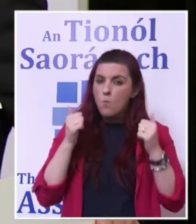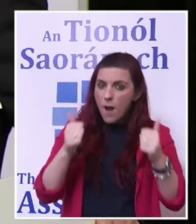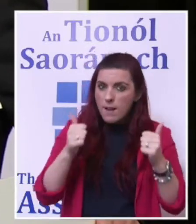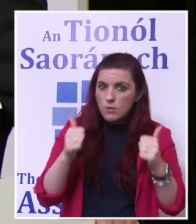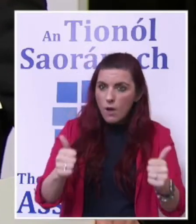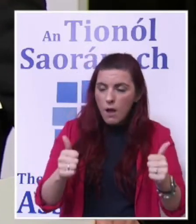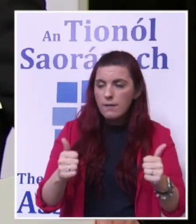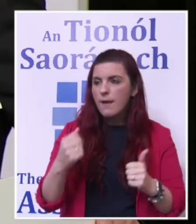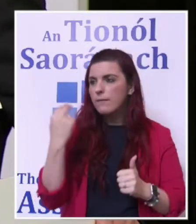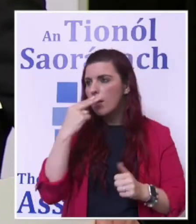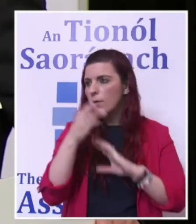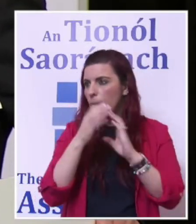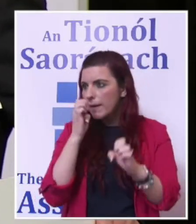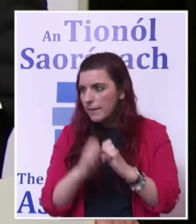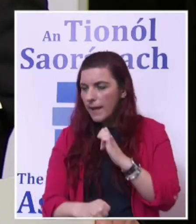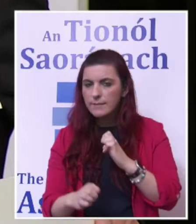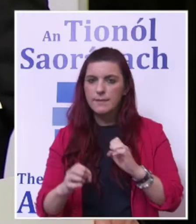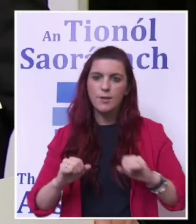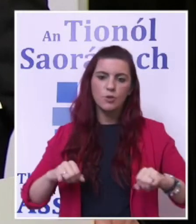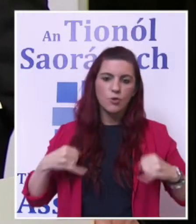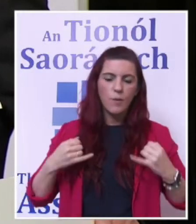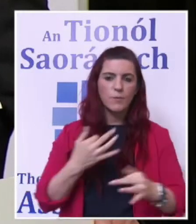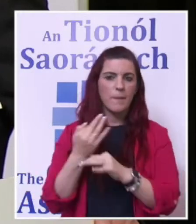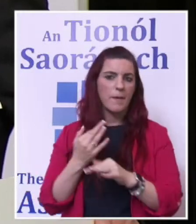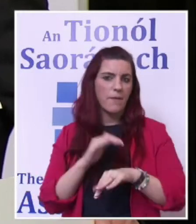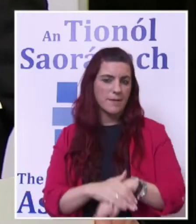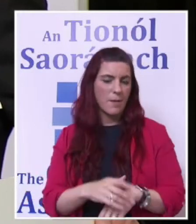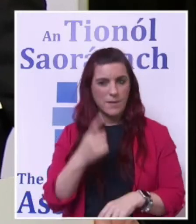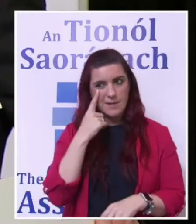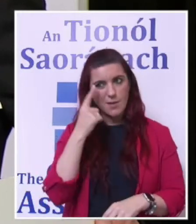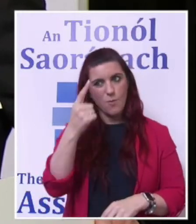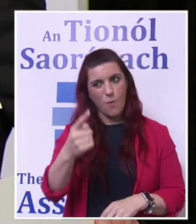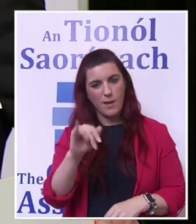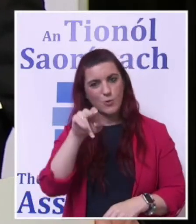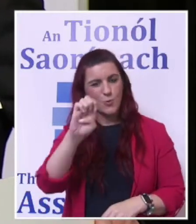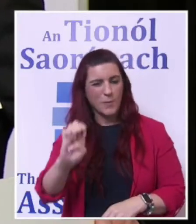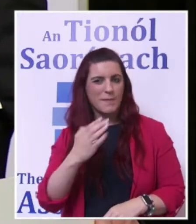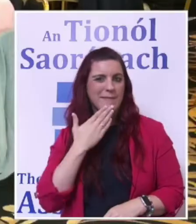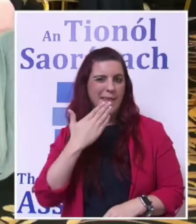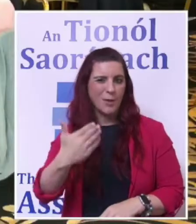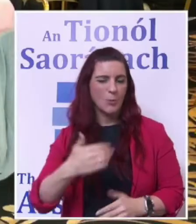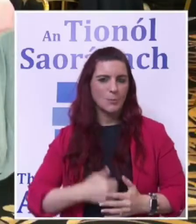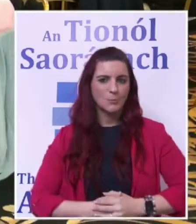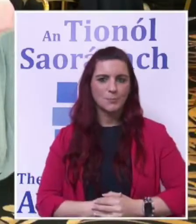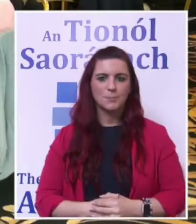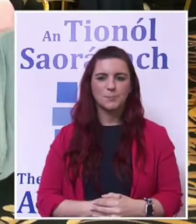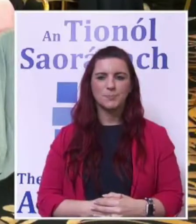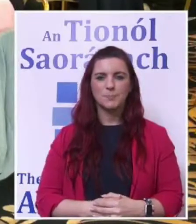Have a lovely weekend. Enjoy your family and friends, and we'll see you all back again in late June. Thank you. Gurmagat.